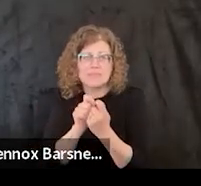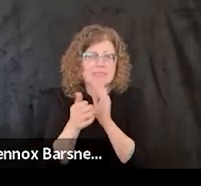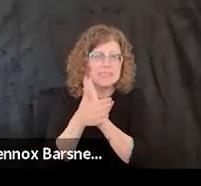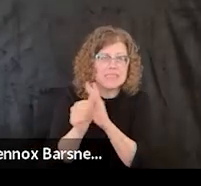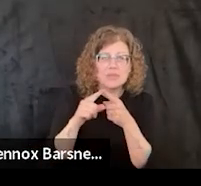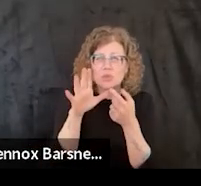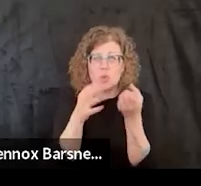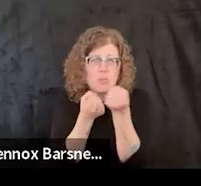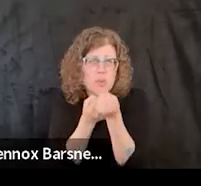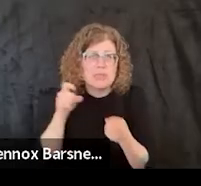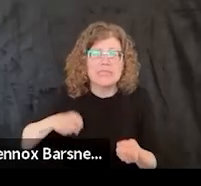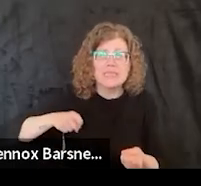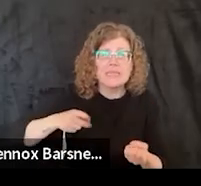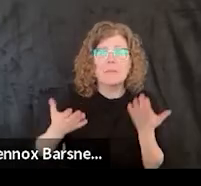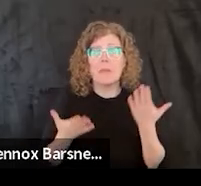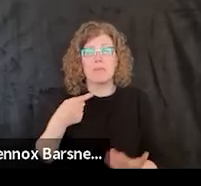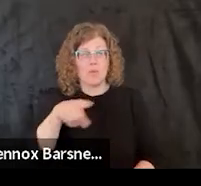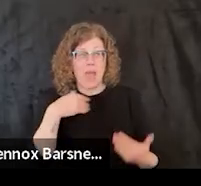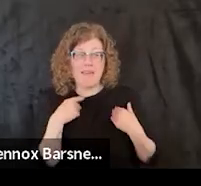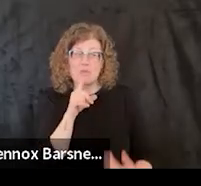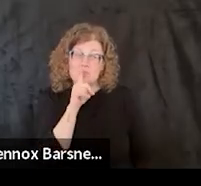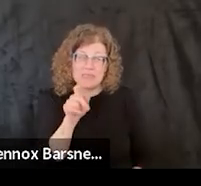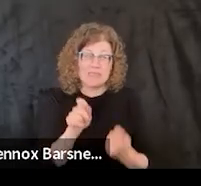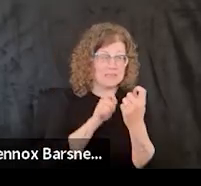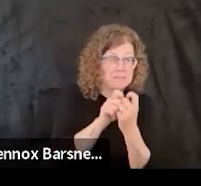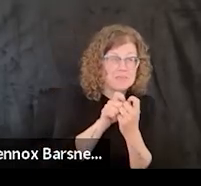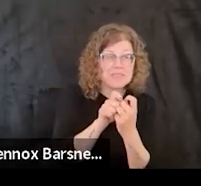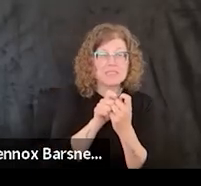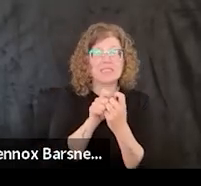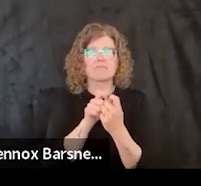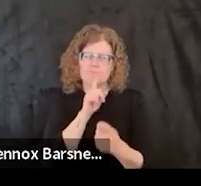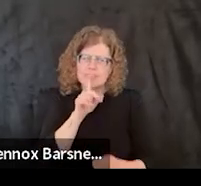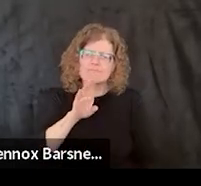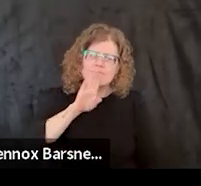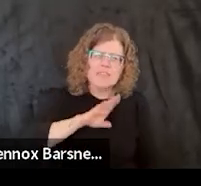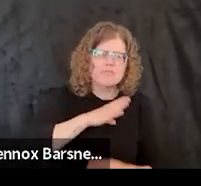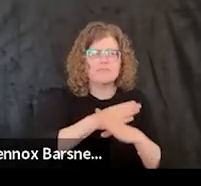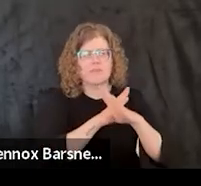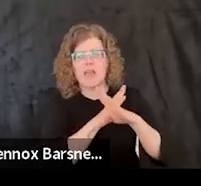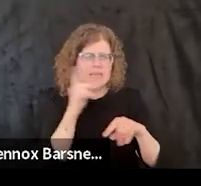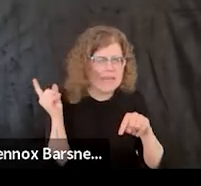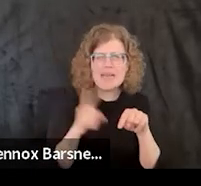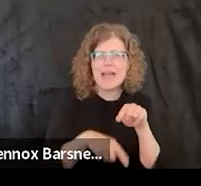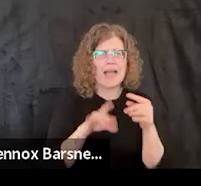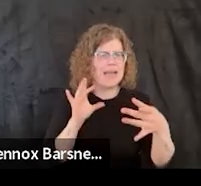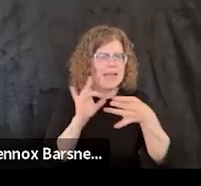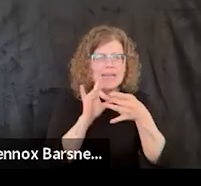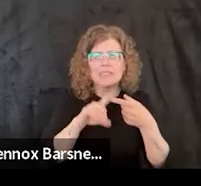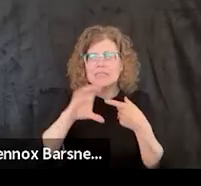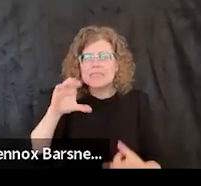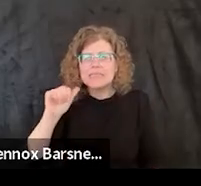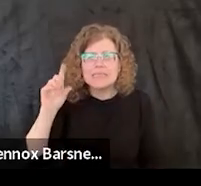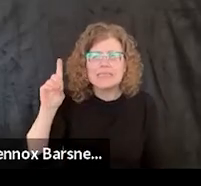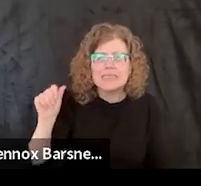faces any barriers that make it difficult to fairly access our programs, you may wish to seek out personal